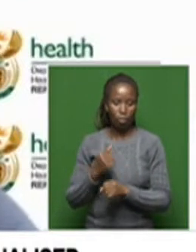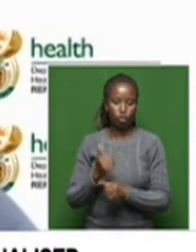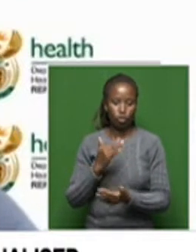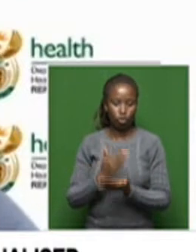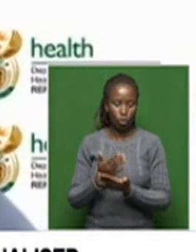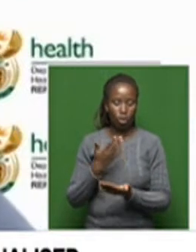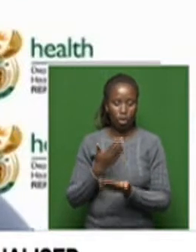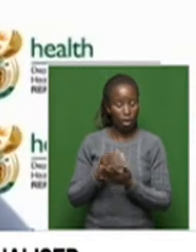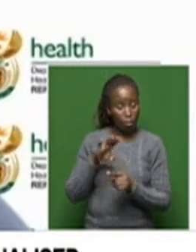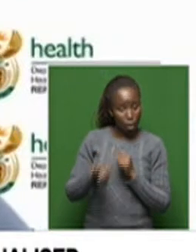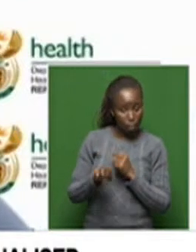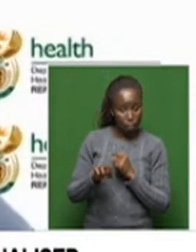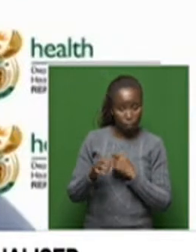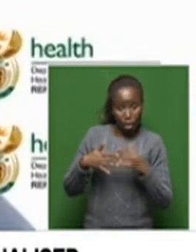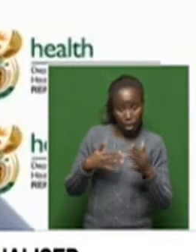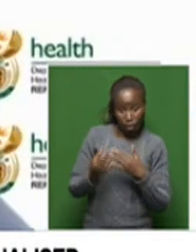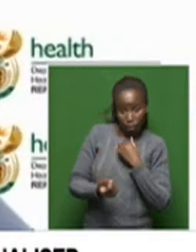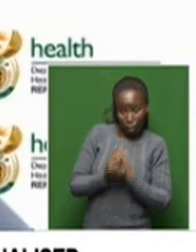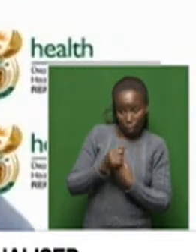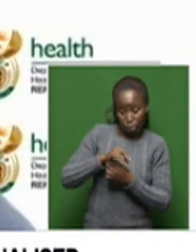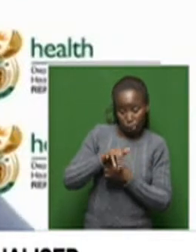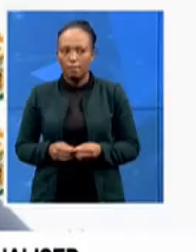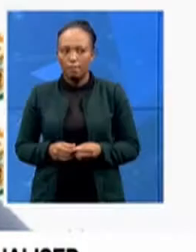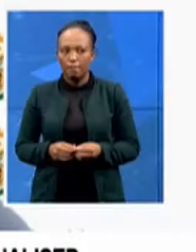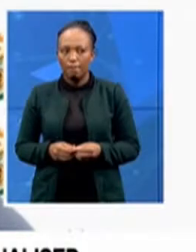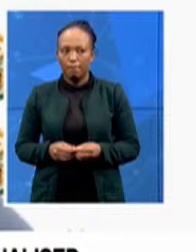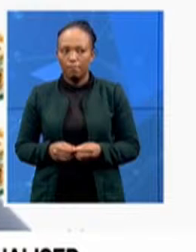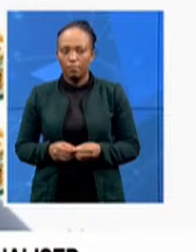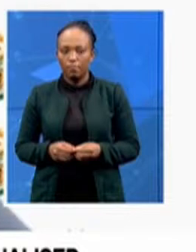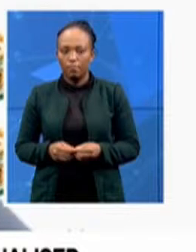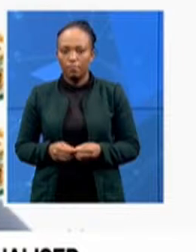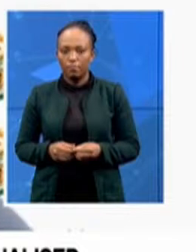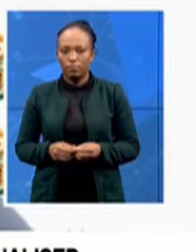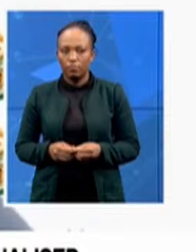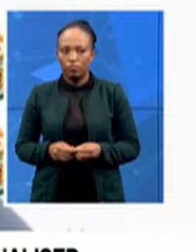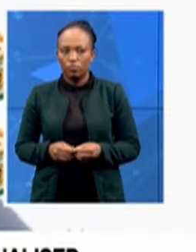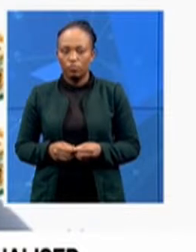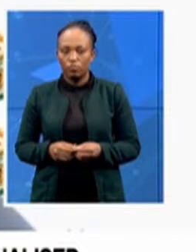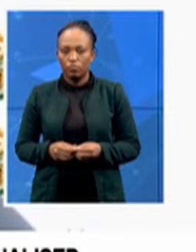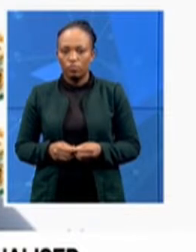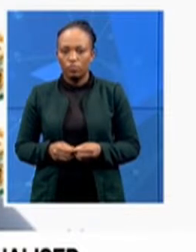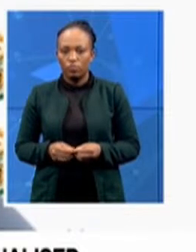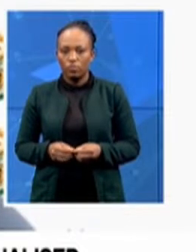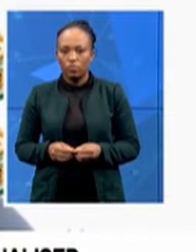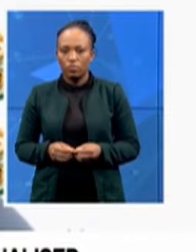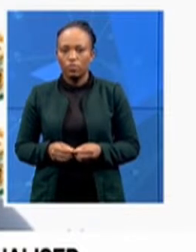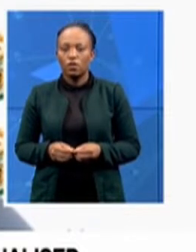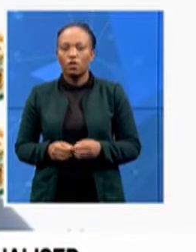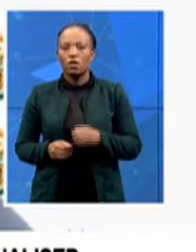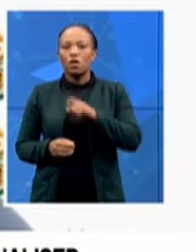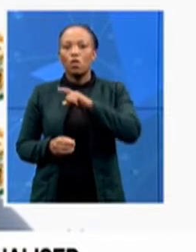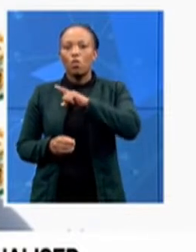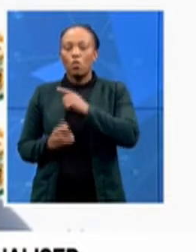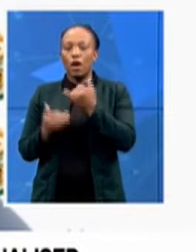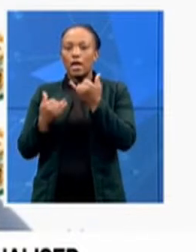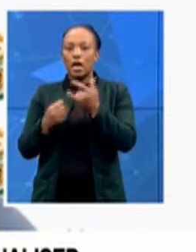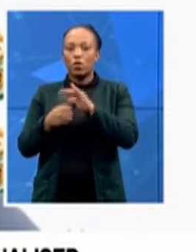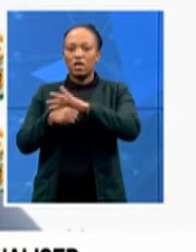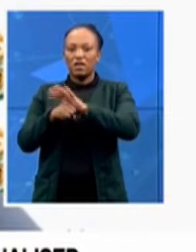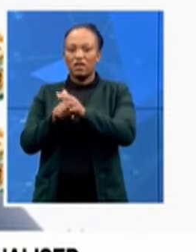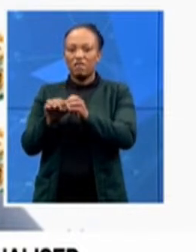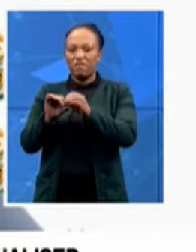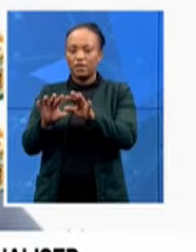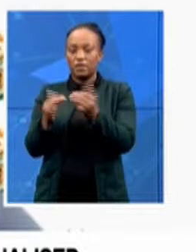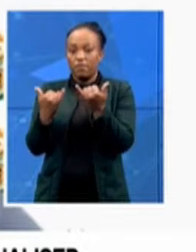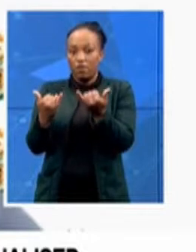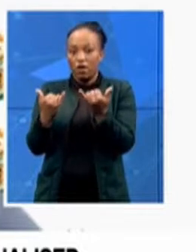there's any new variant that is probably driving the infection. But for now, we've not discovered any through